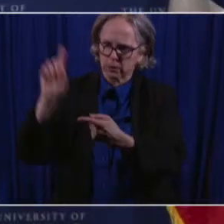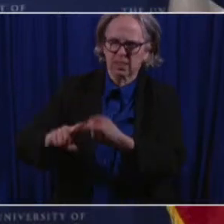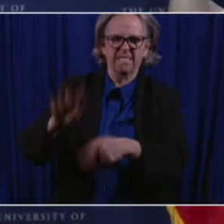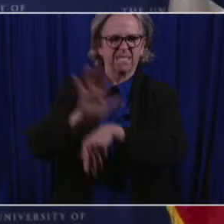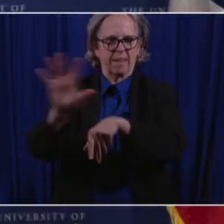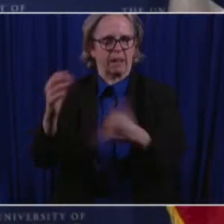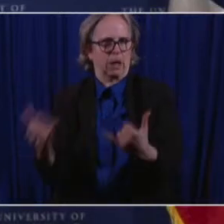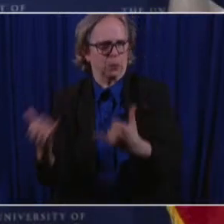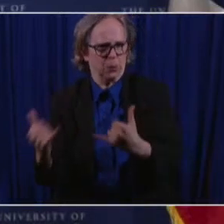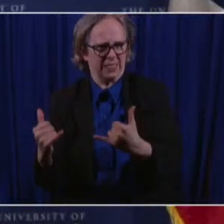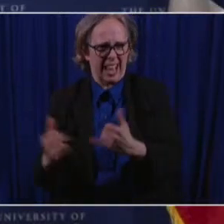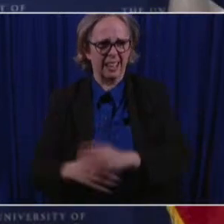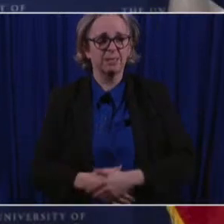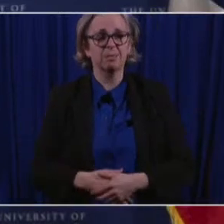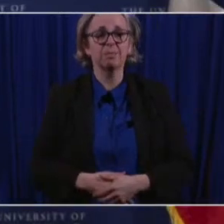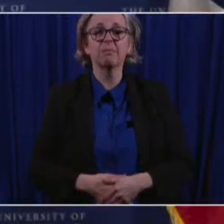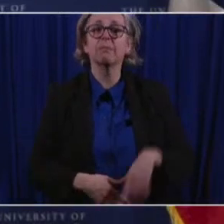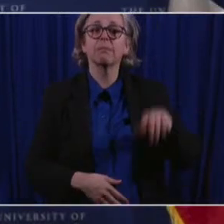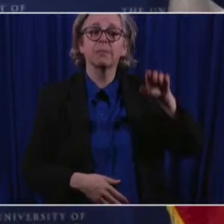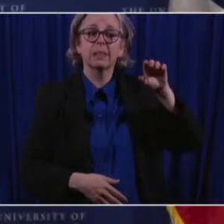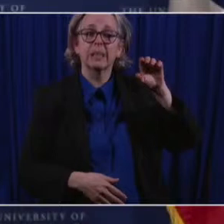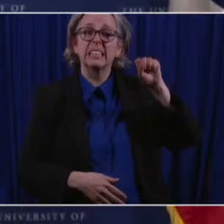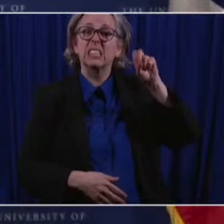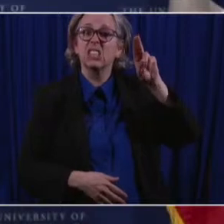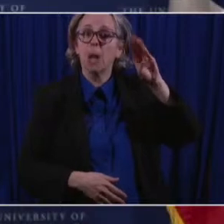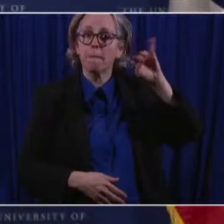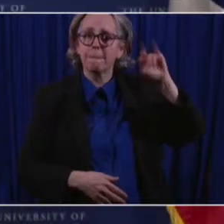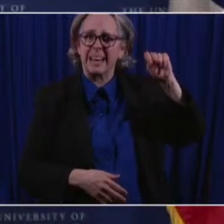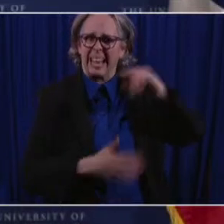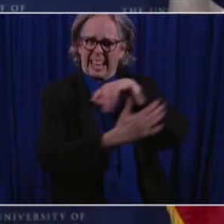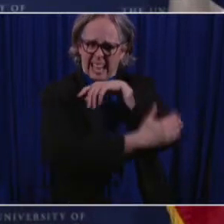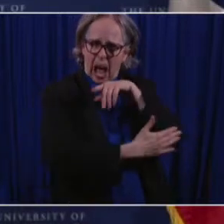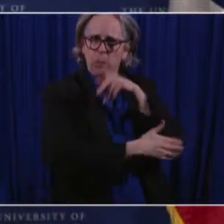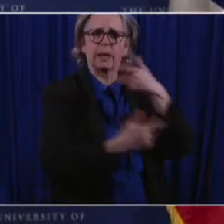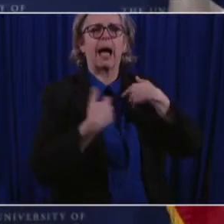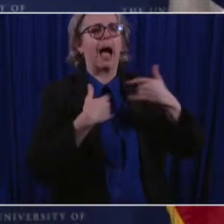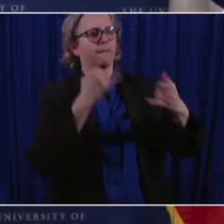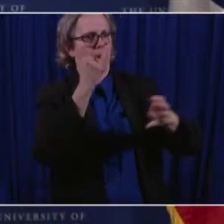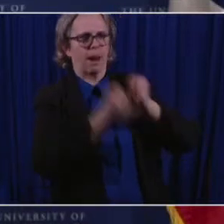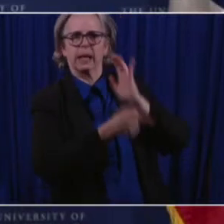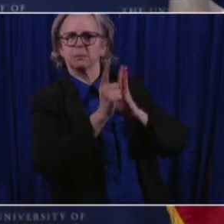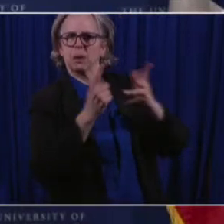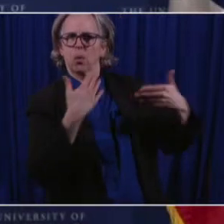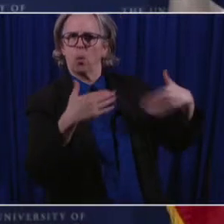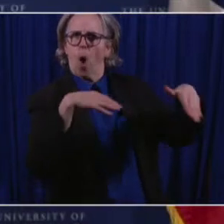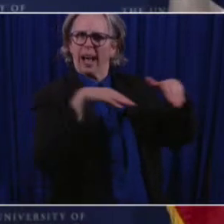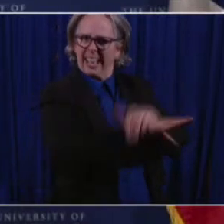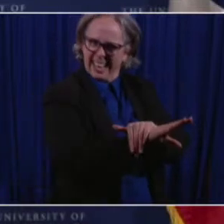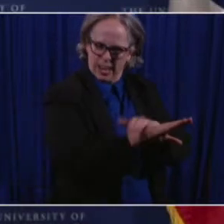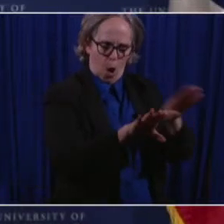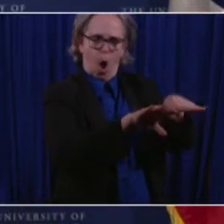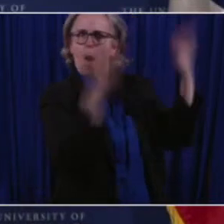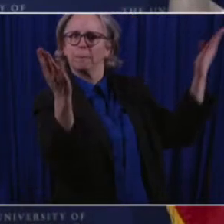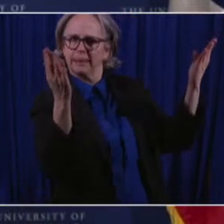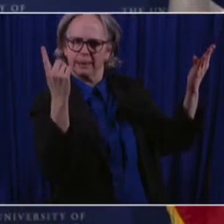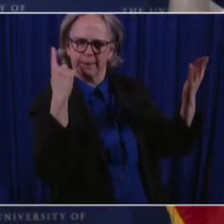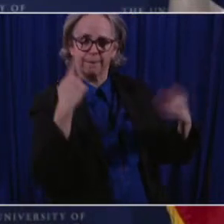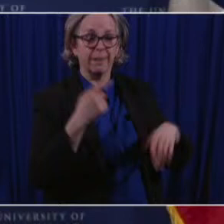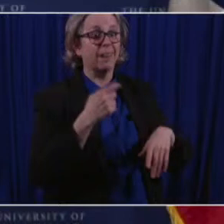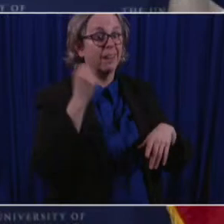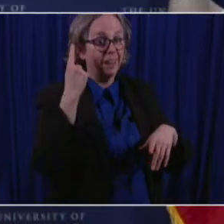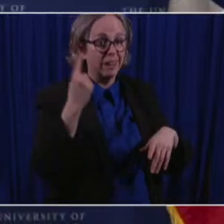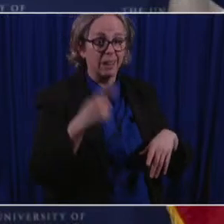has some open slots for the coming days, also accepting walk-ins. Mass Vaccination Clinic in Franklin County, 1,200 appointments